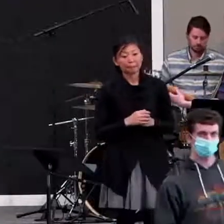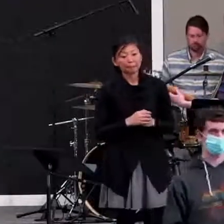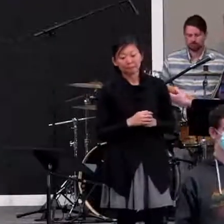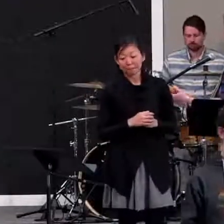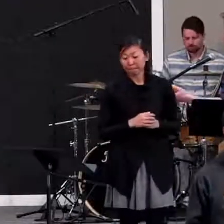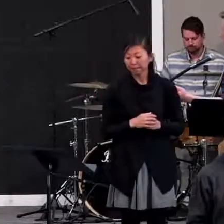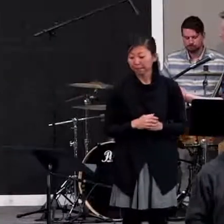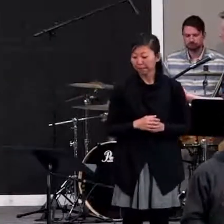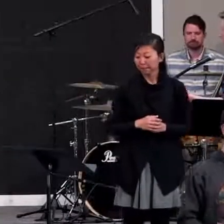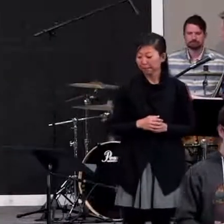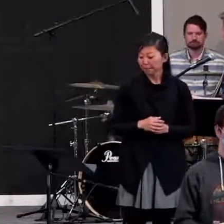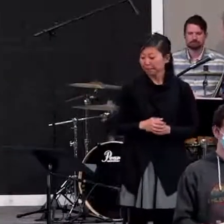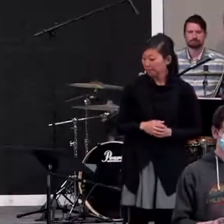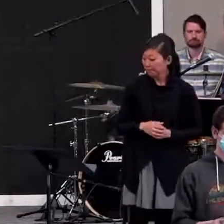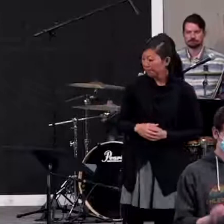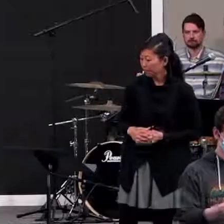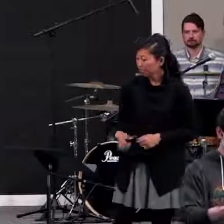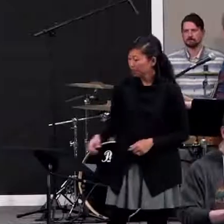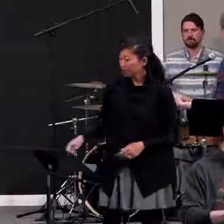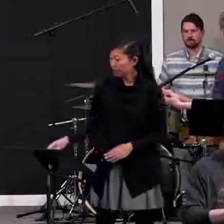of it as we sing together. Would you come?